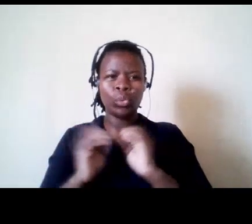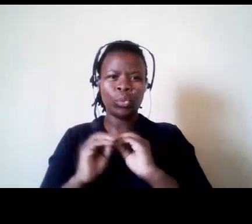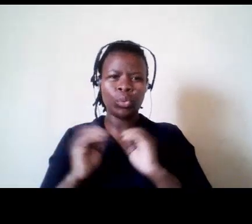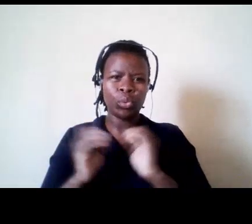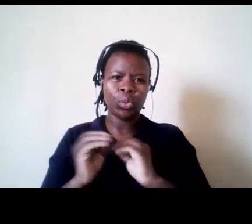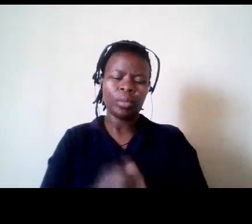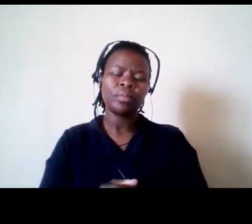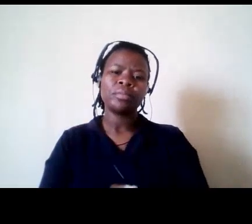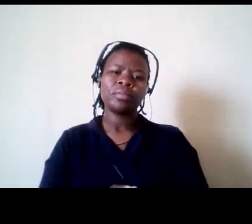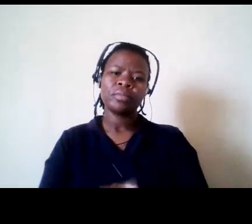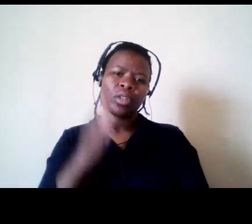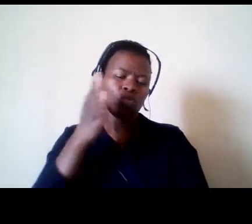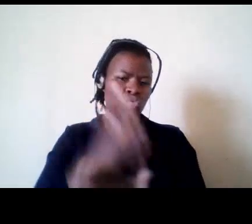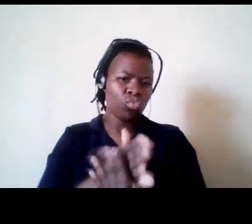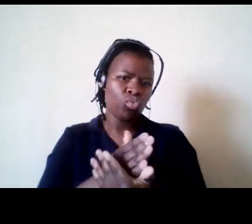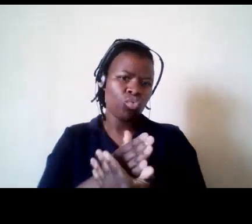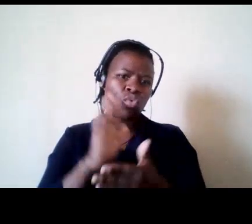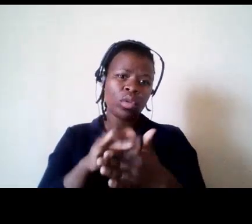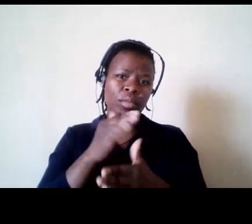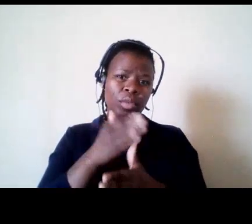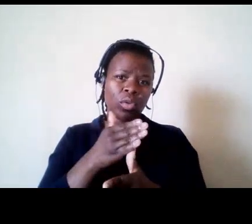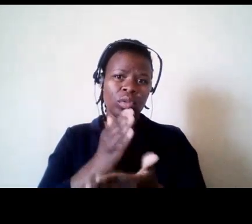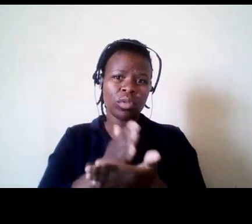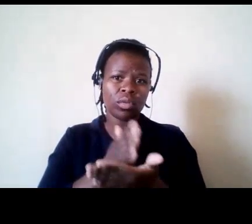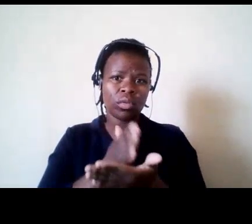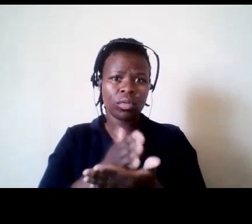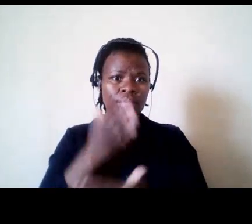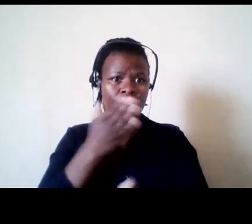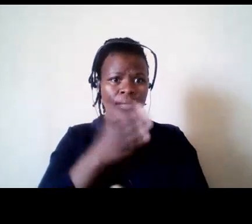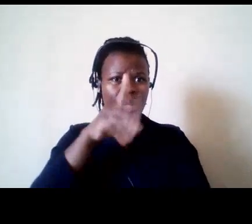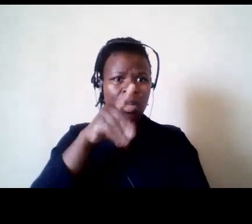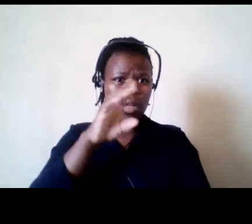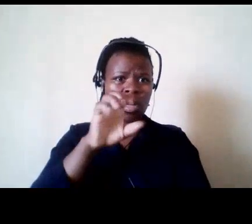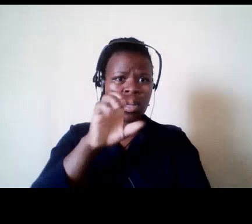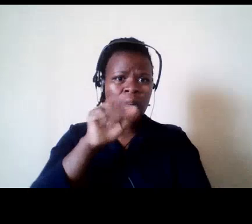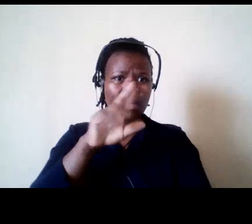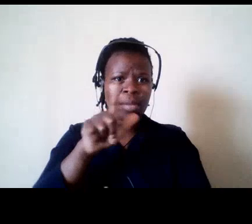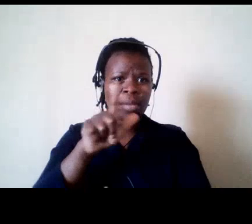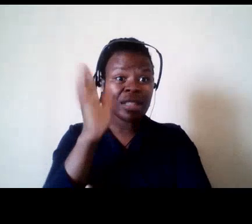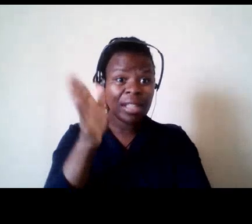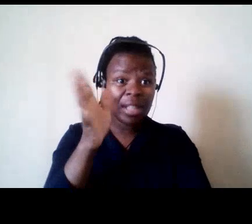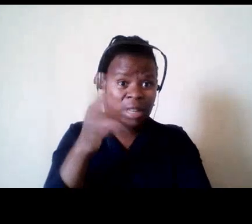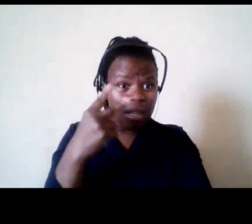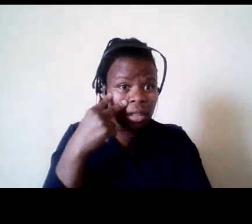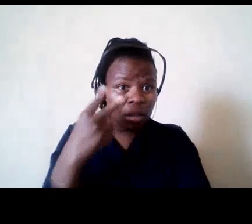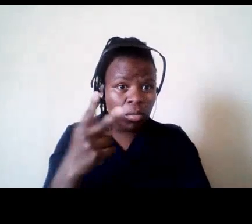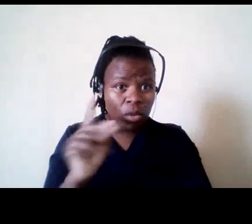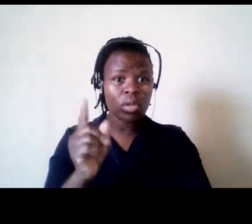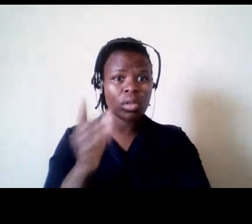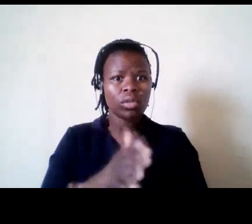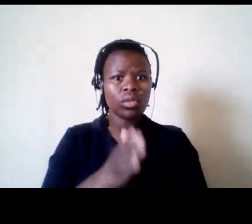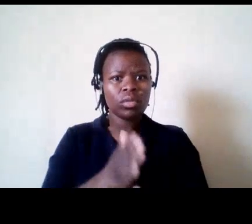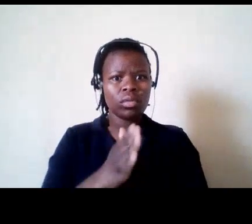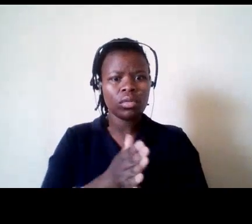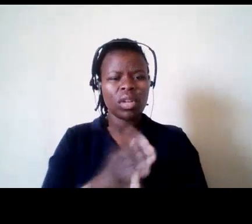Pearl's lecture, you already saw that it was not an inclusion